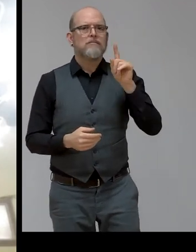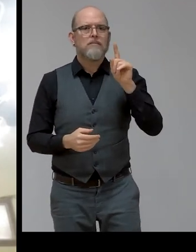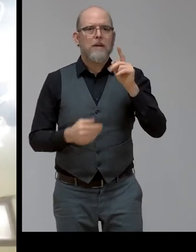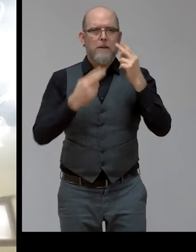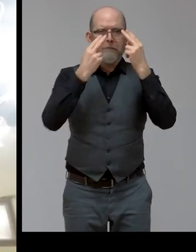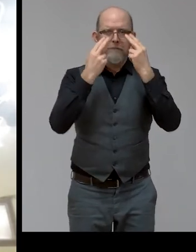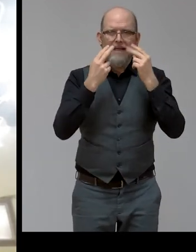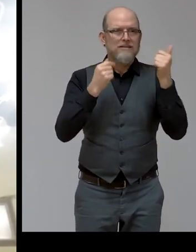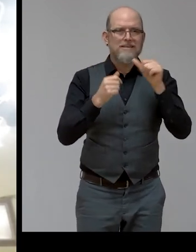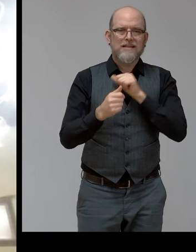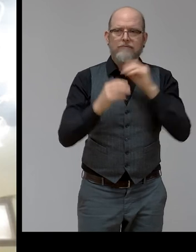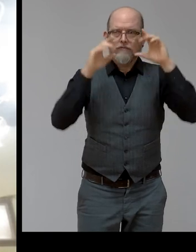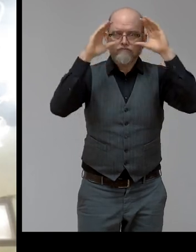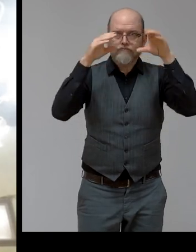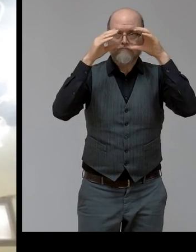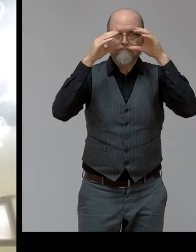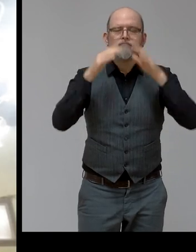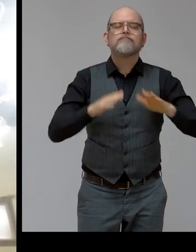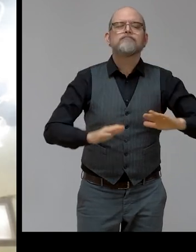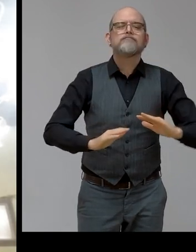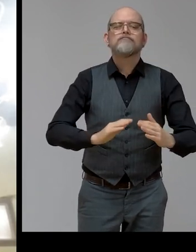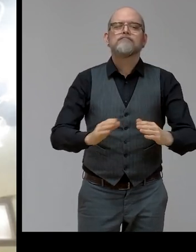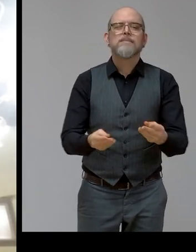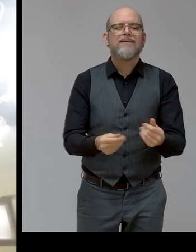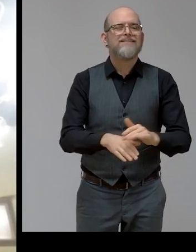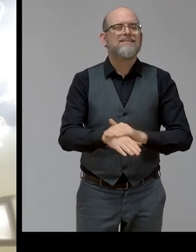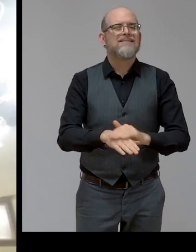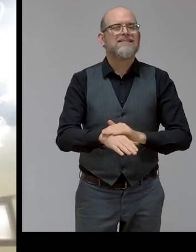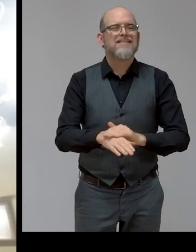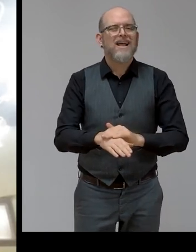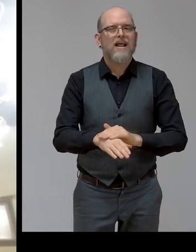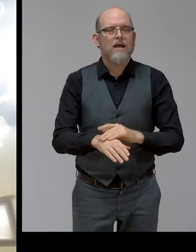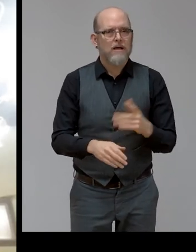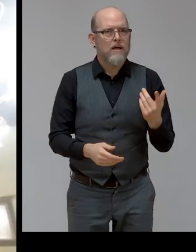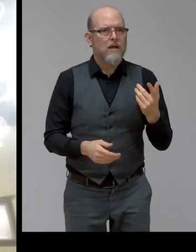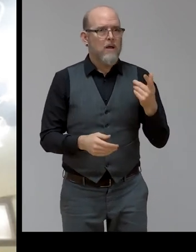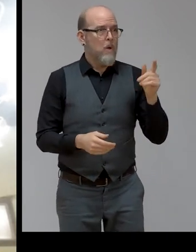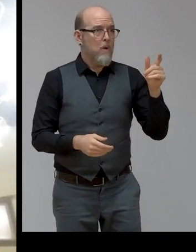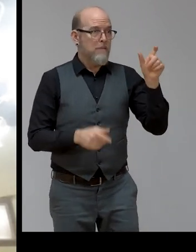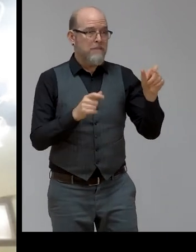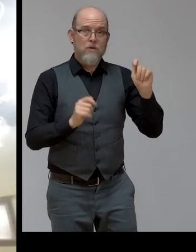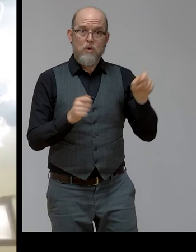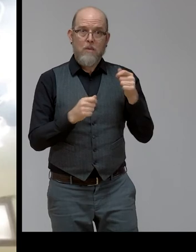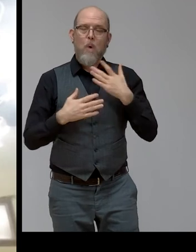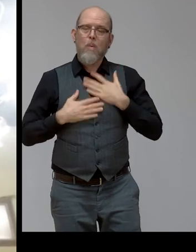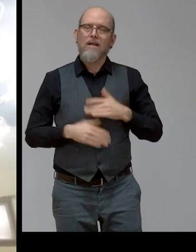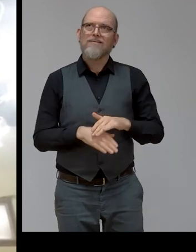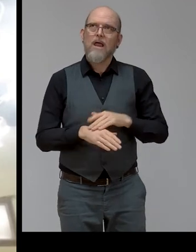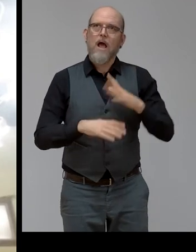So-called normal people that want to make the experience as a blind people and like to make all the experience